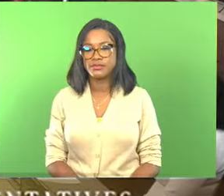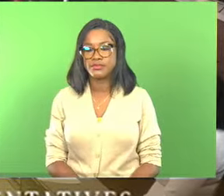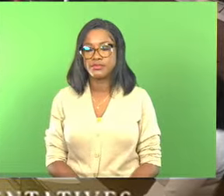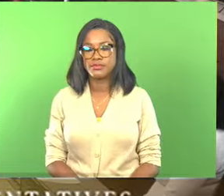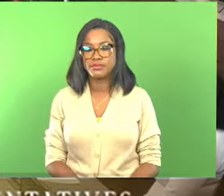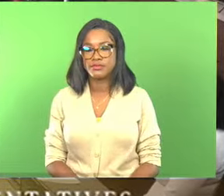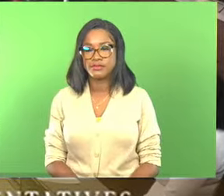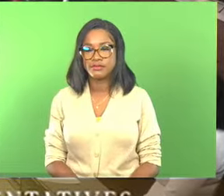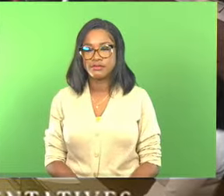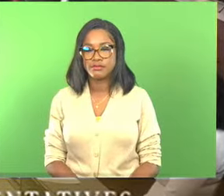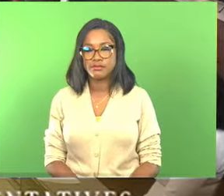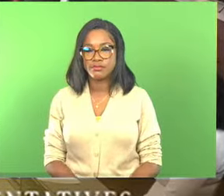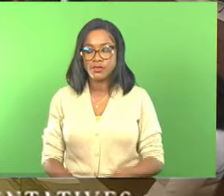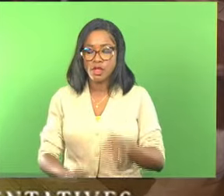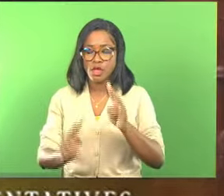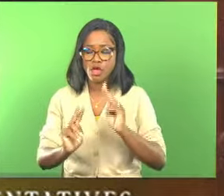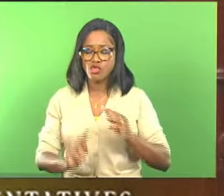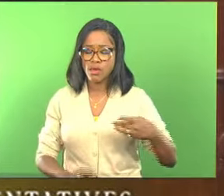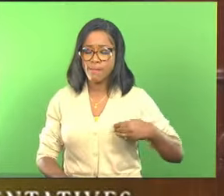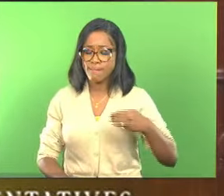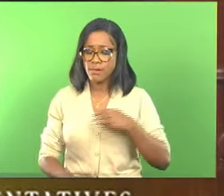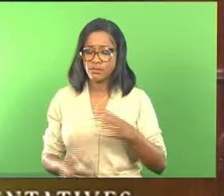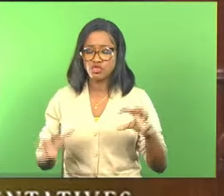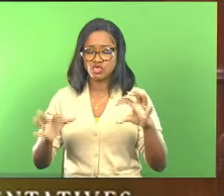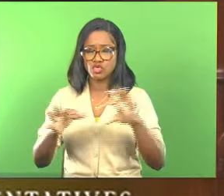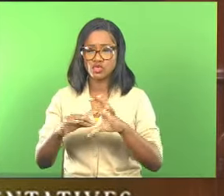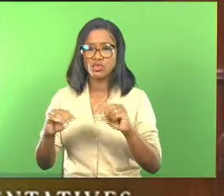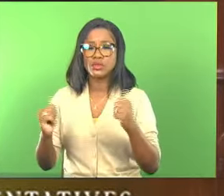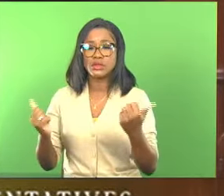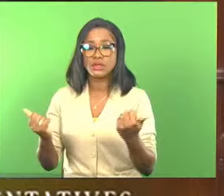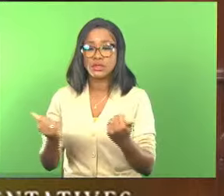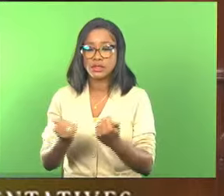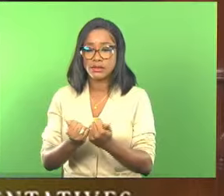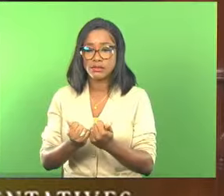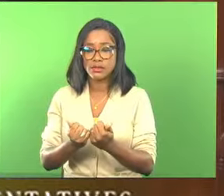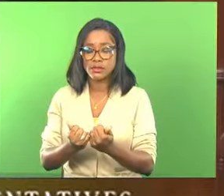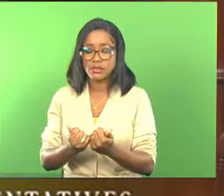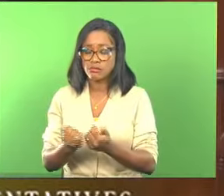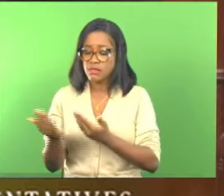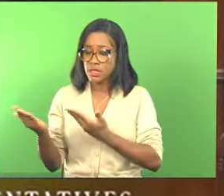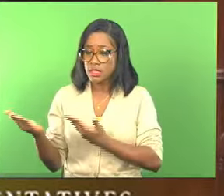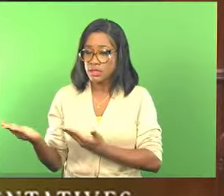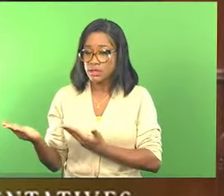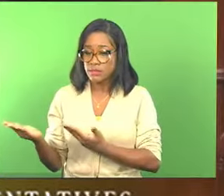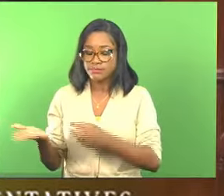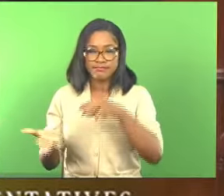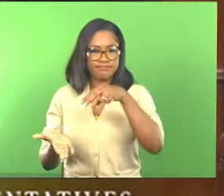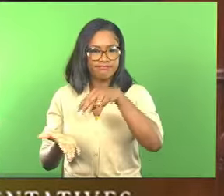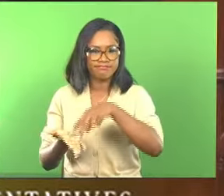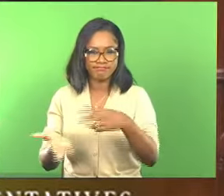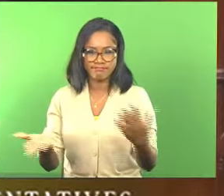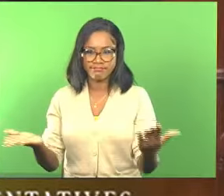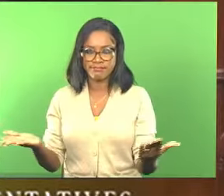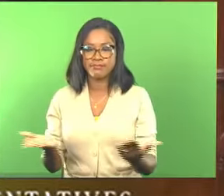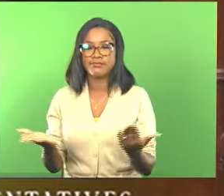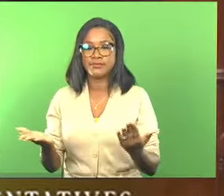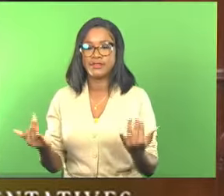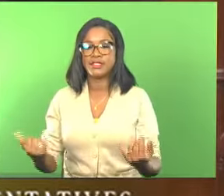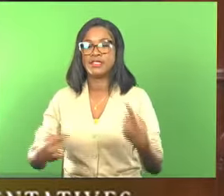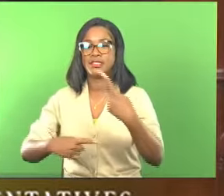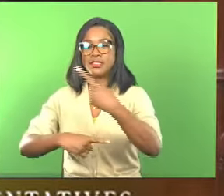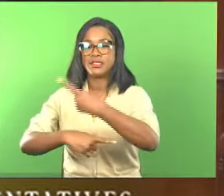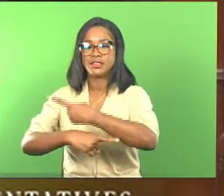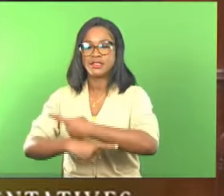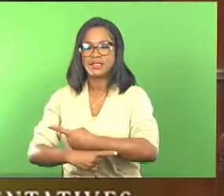Honorable members of the Joint Assembly, I stand today in this distinguished